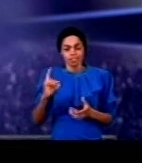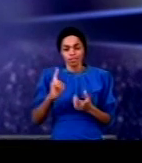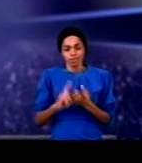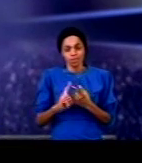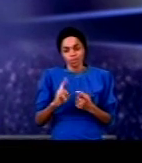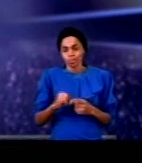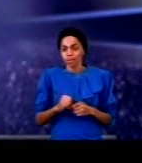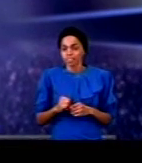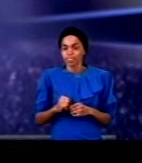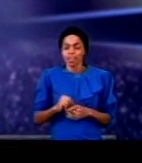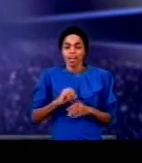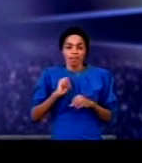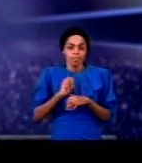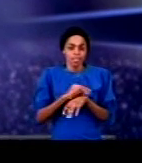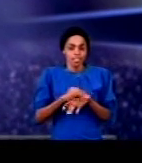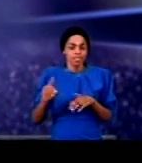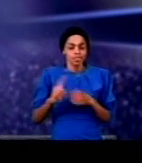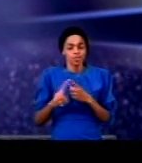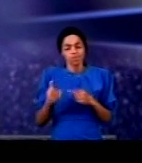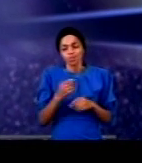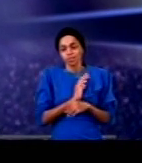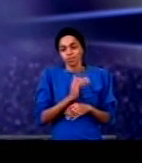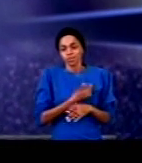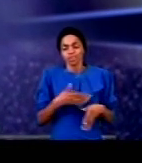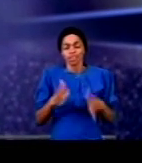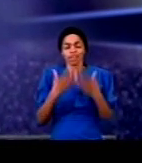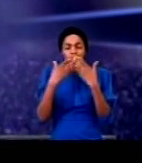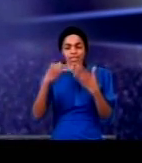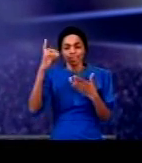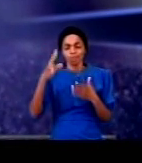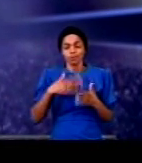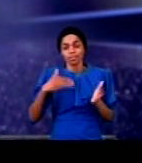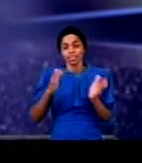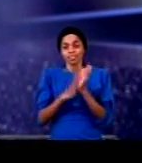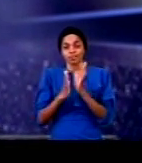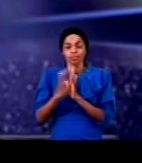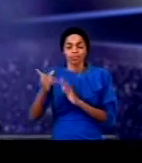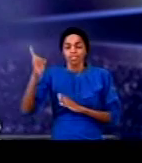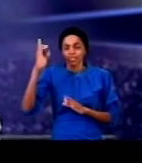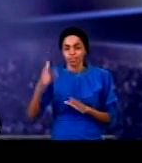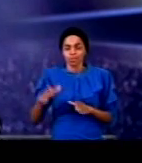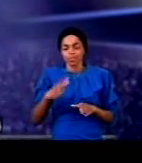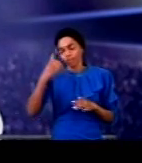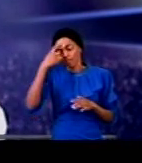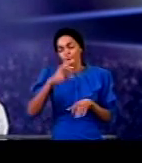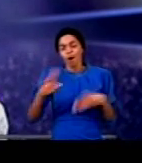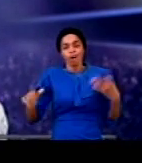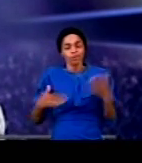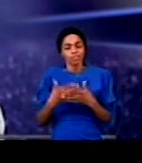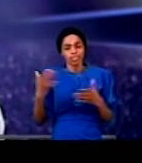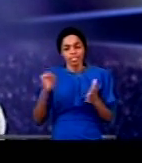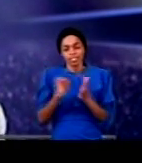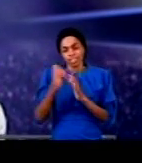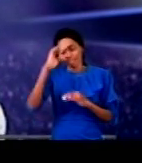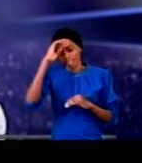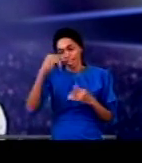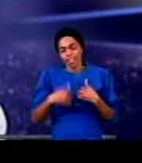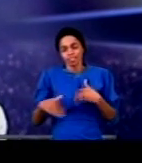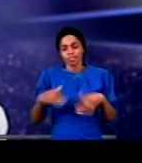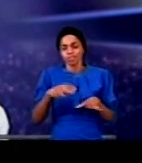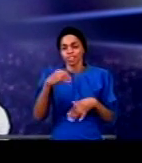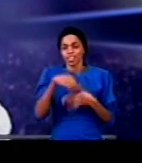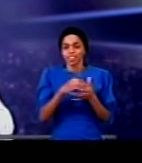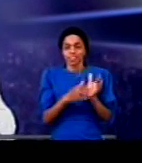In Jesus' mighty name, we are prayed. Let's get before the Lord. Let's rise up our voices and let's beseech the Lord that He